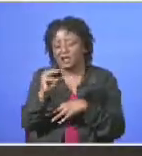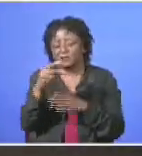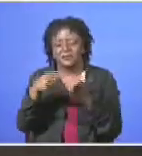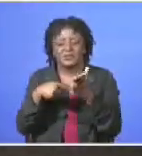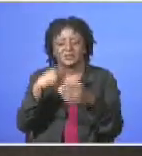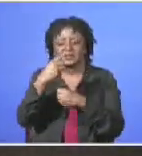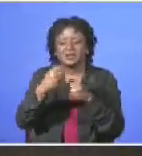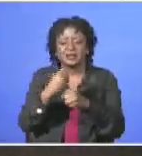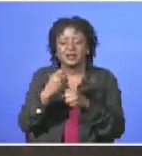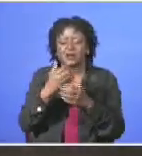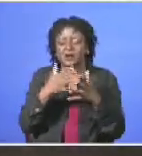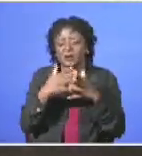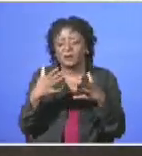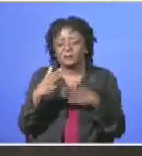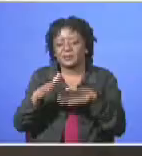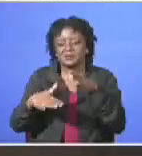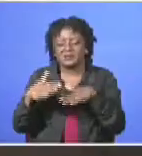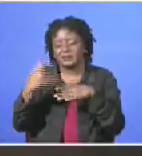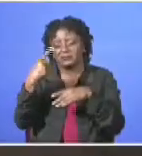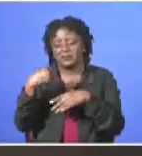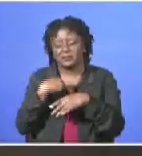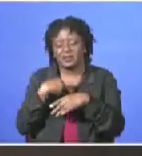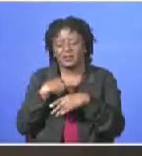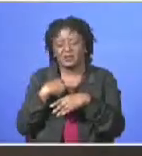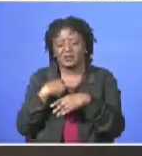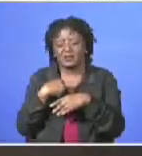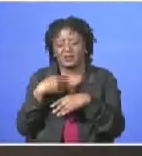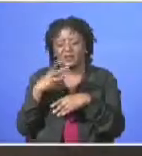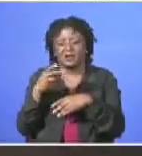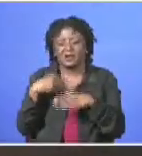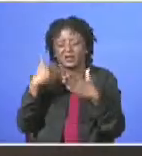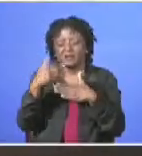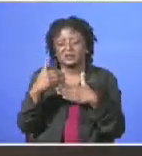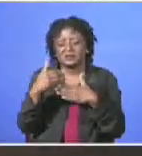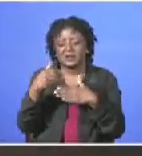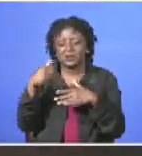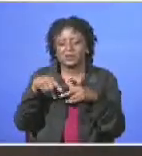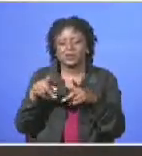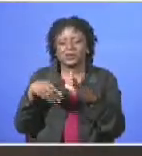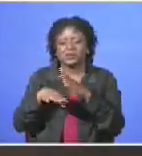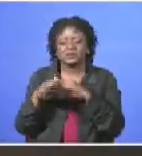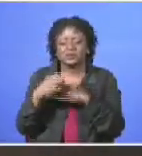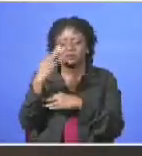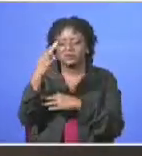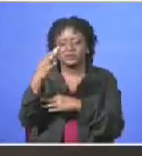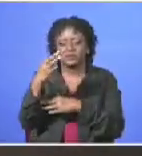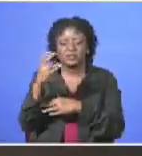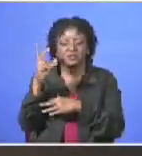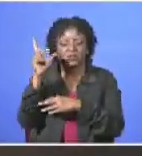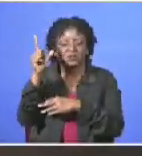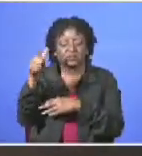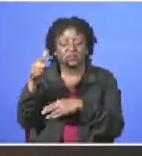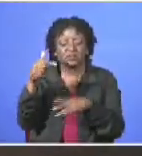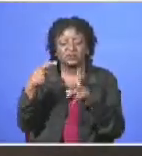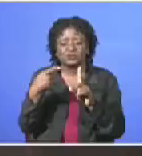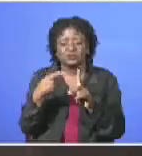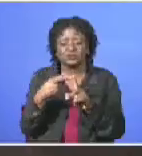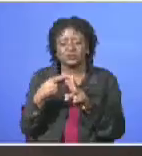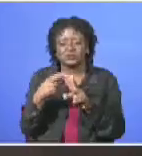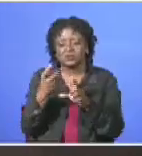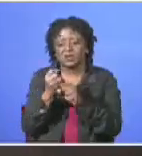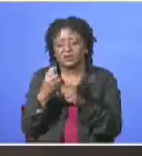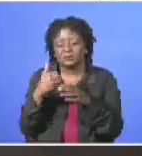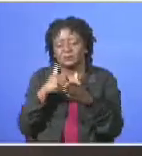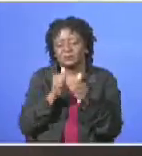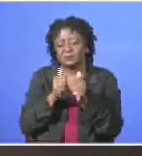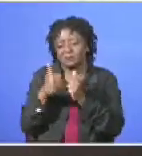big step for me. I want to make my ranking high enough so I can play the Challenger Tour, which is the next step after the Futures. So I just look to get past